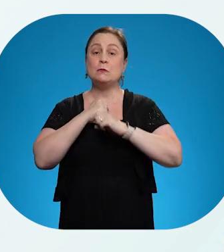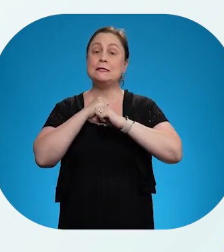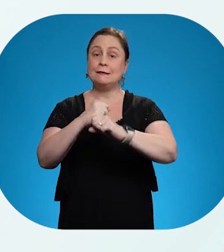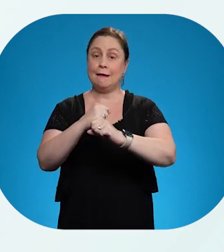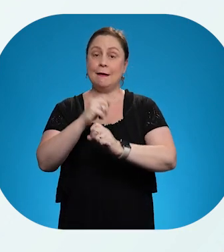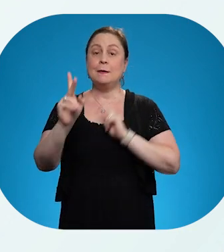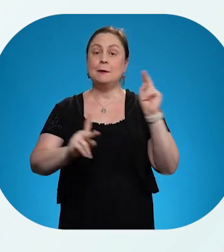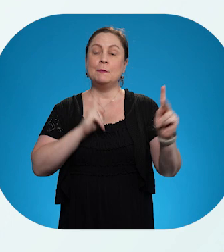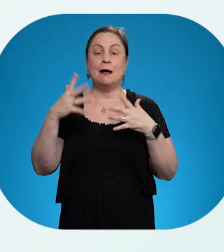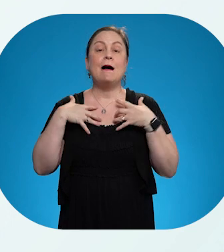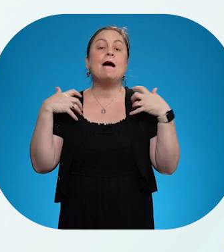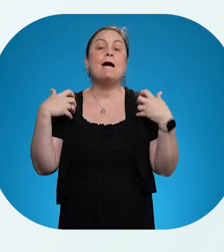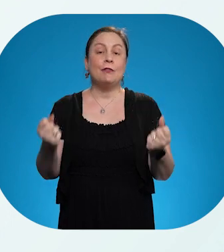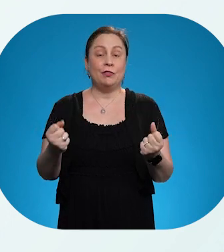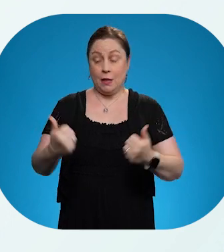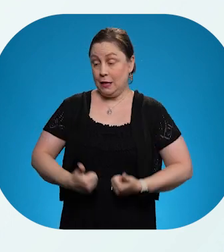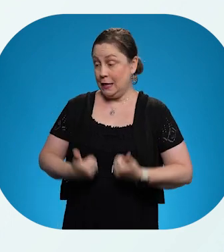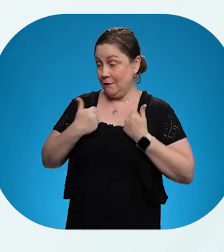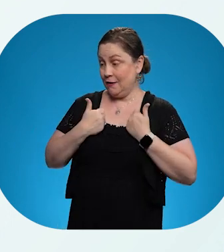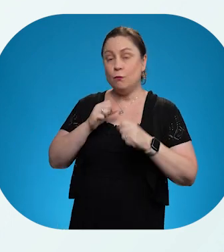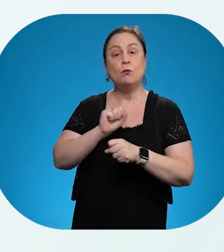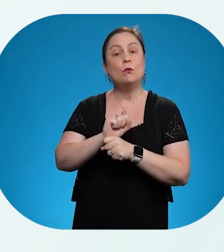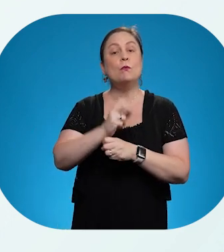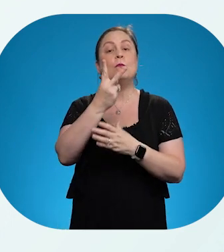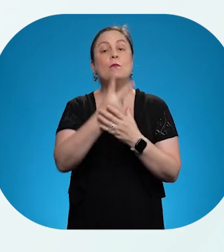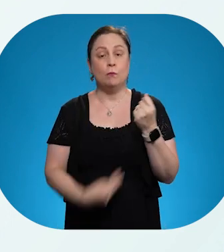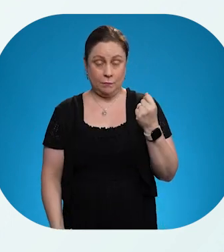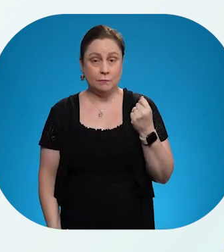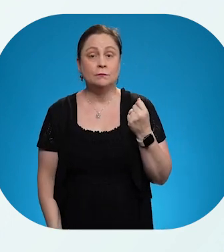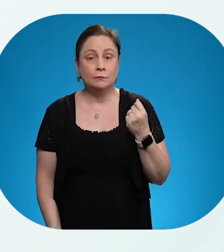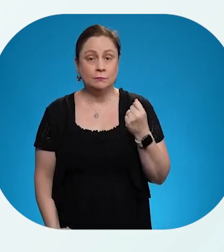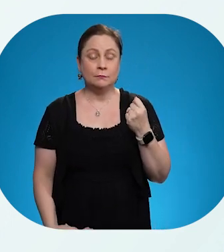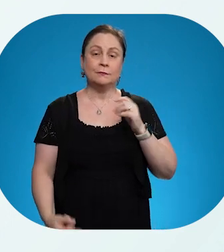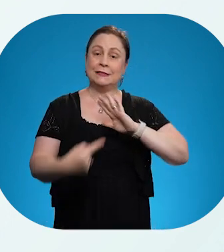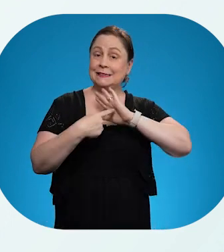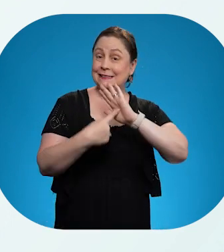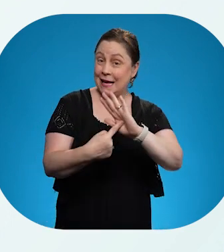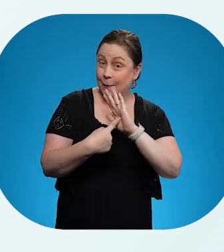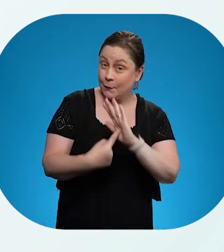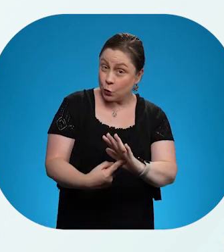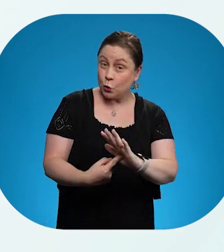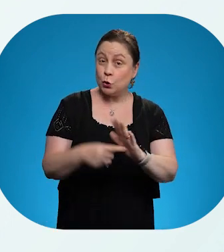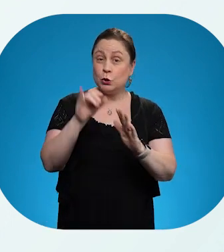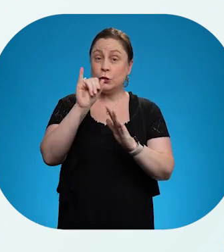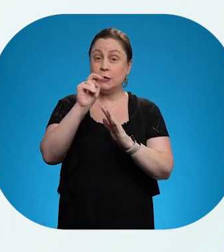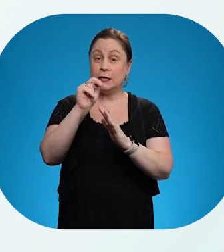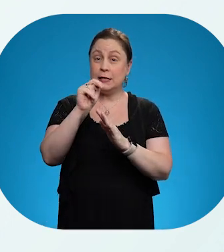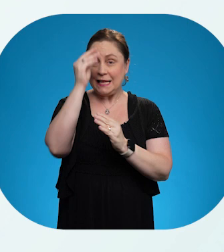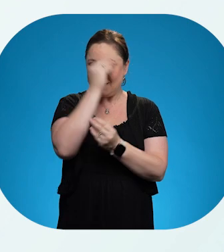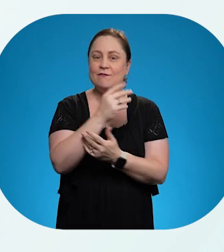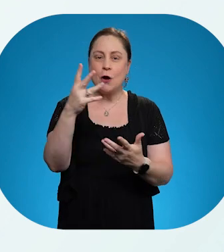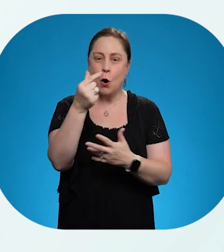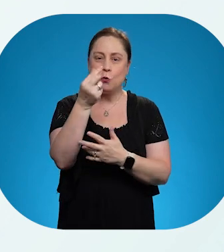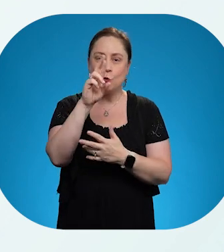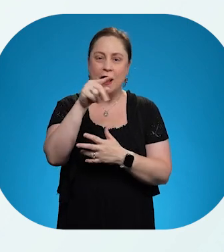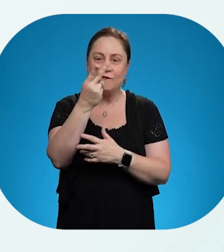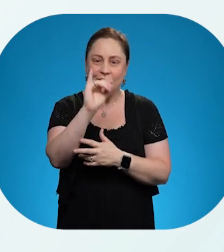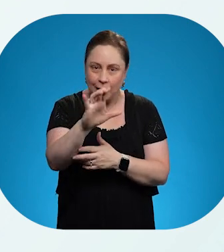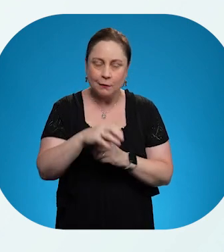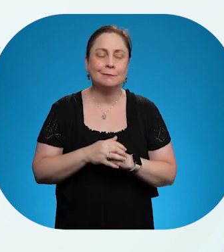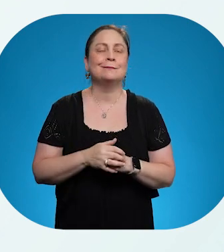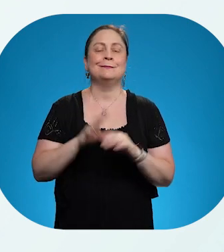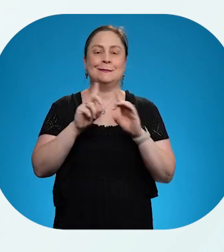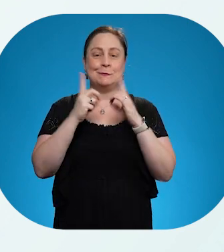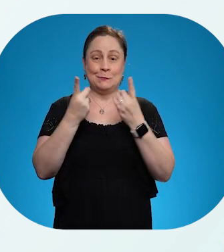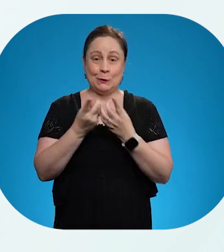of people where they live and work. Some examples of the infographic on the screen on the topic areas that health departments